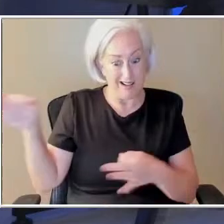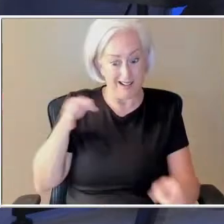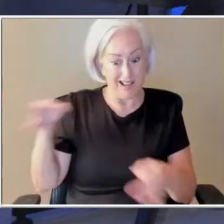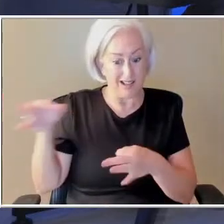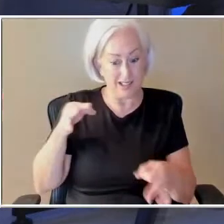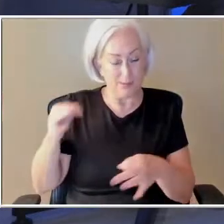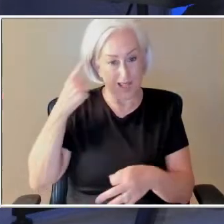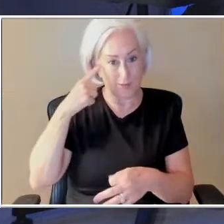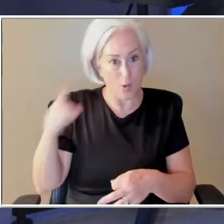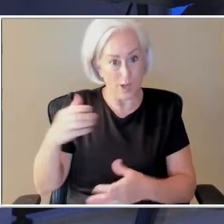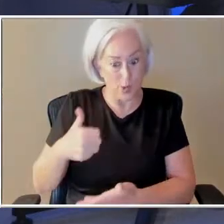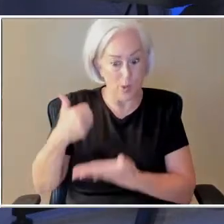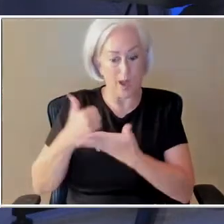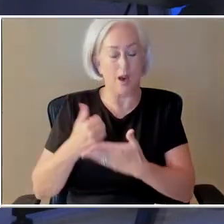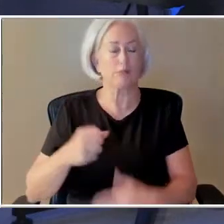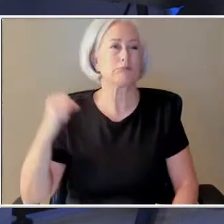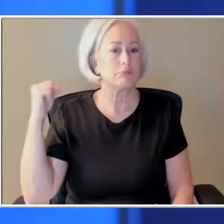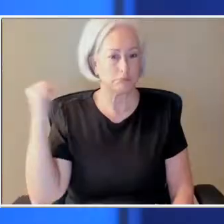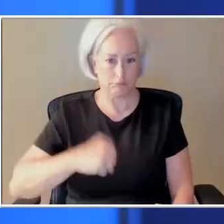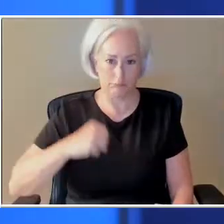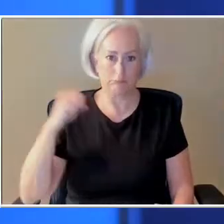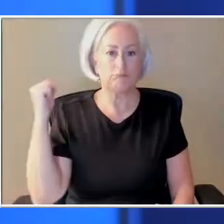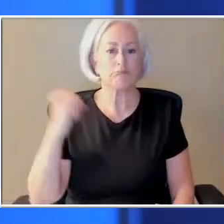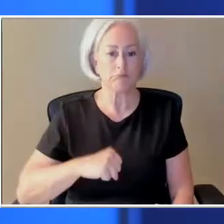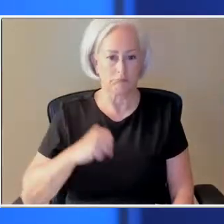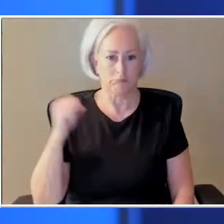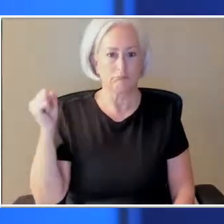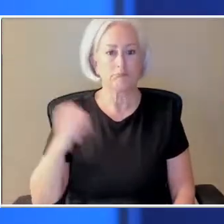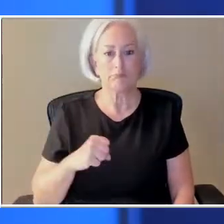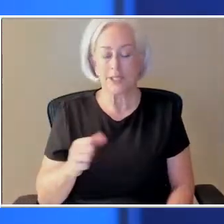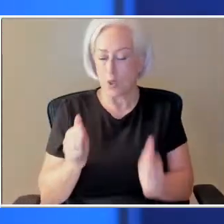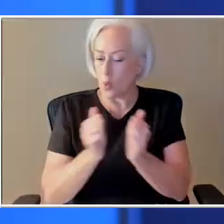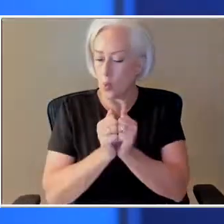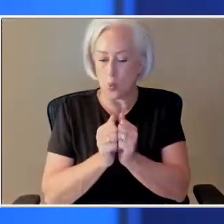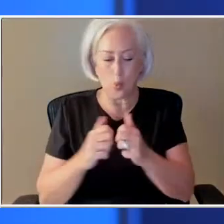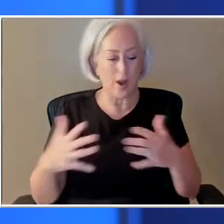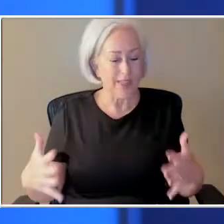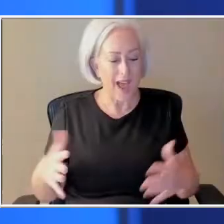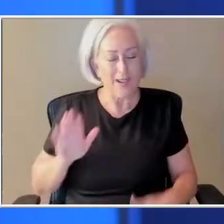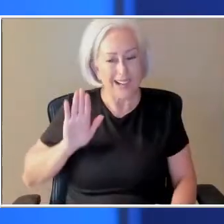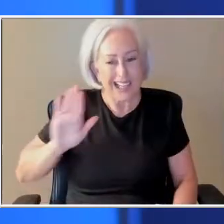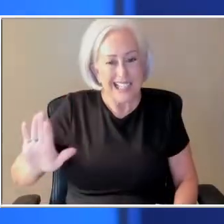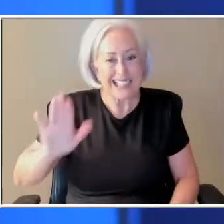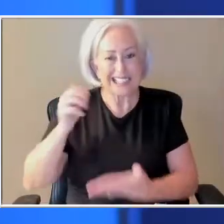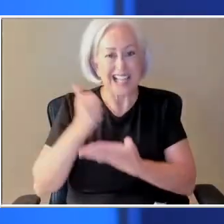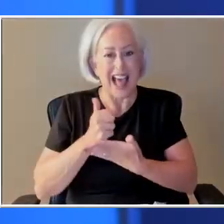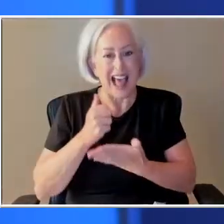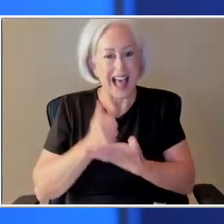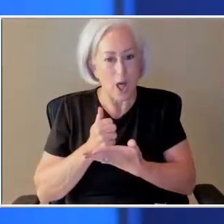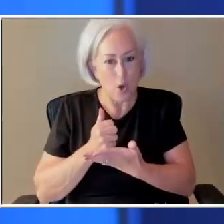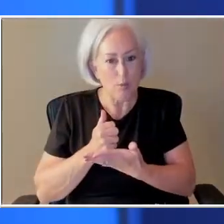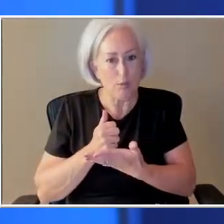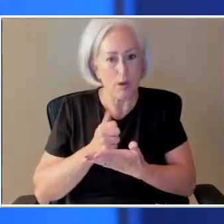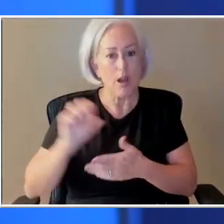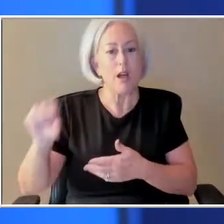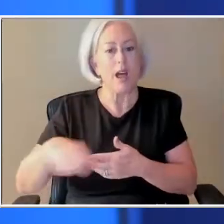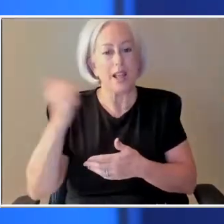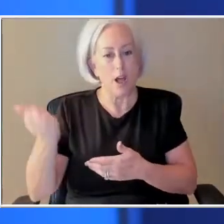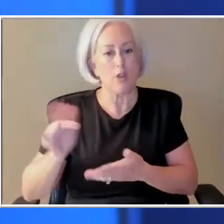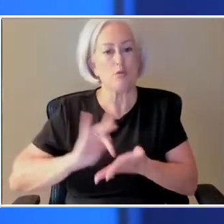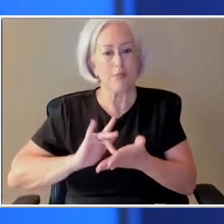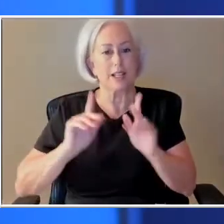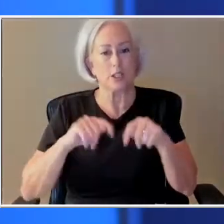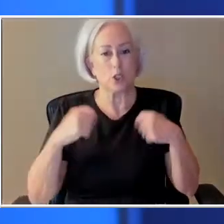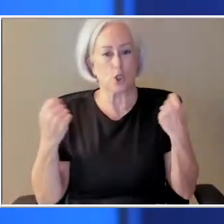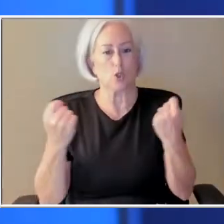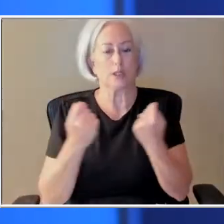it? Absolutely, absolutely. I mean, without his help and the other medical team with